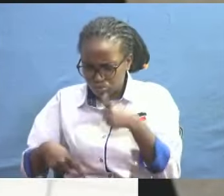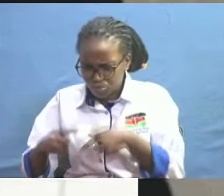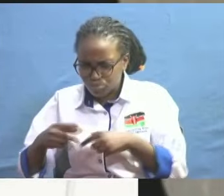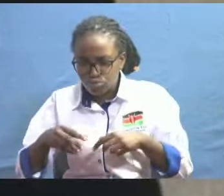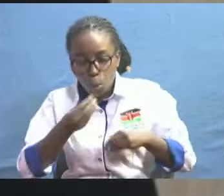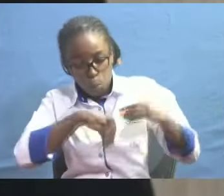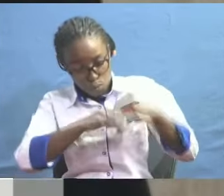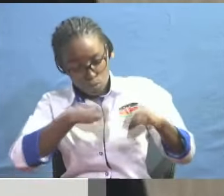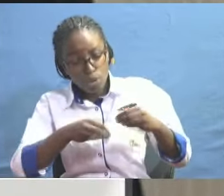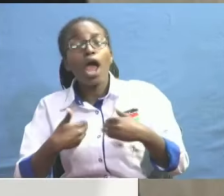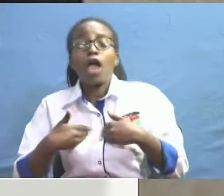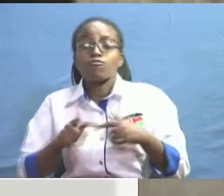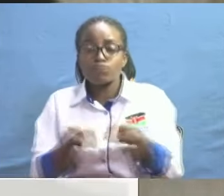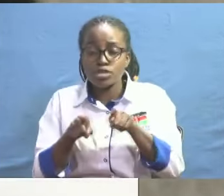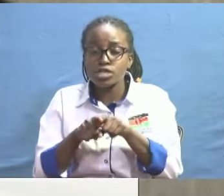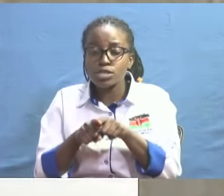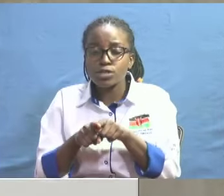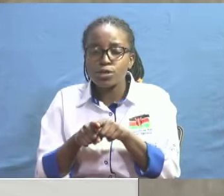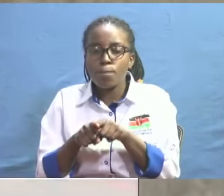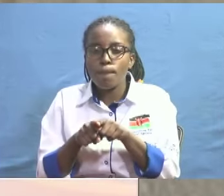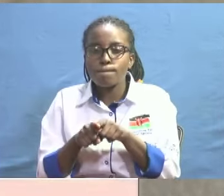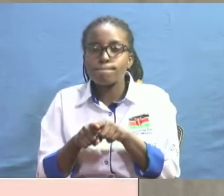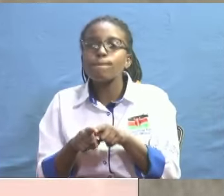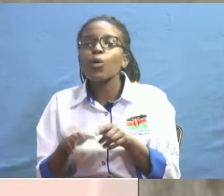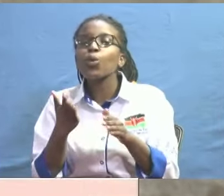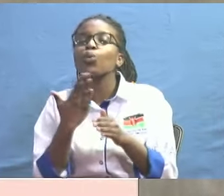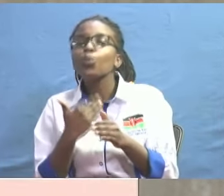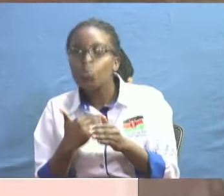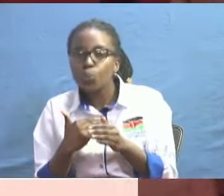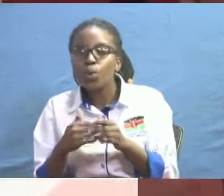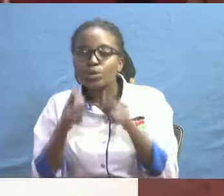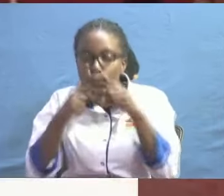serious questions about integrity and accountability in public service.